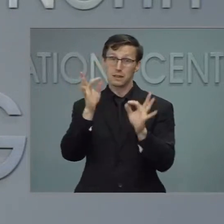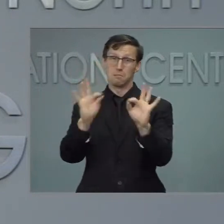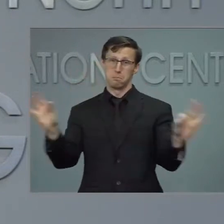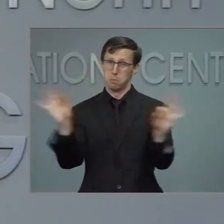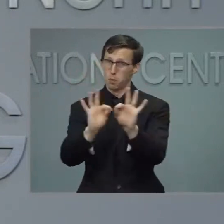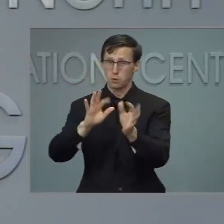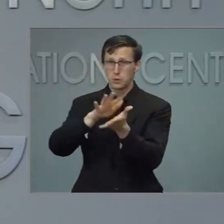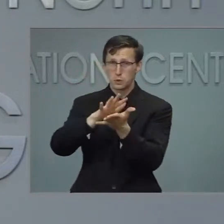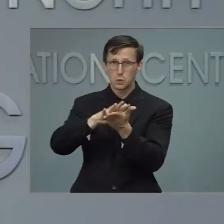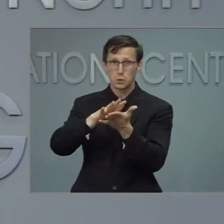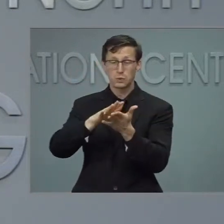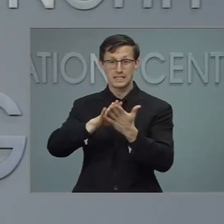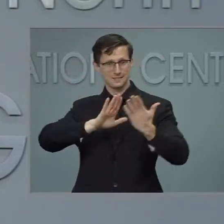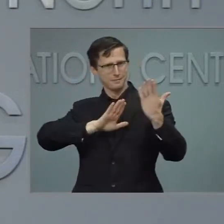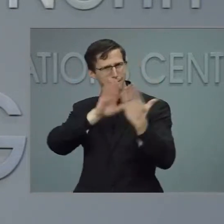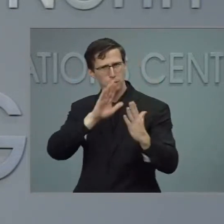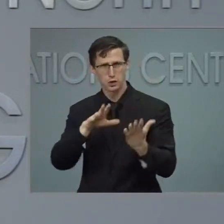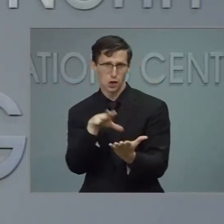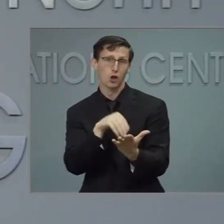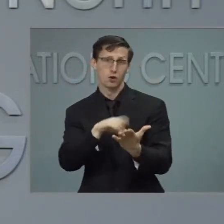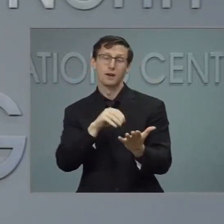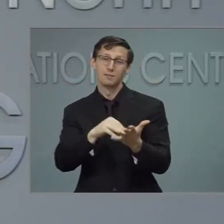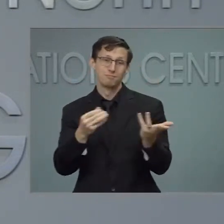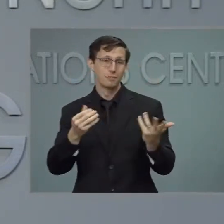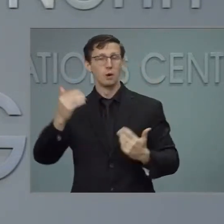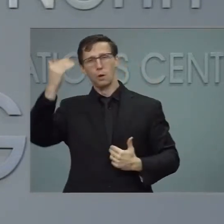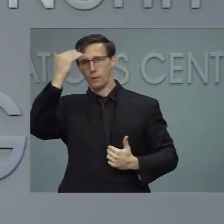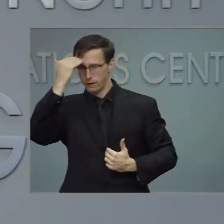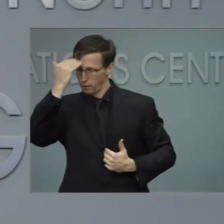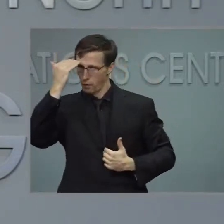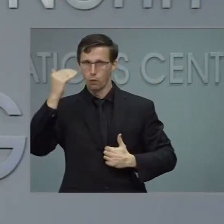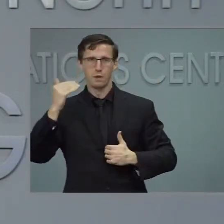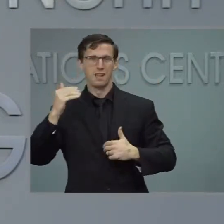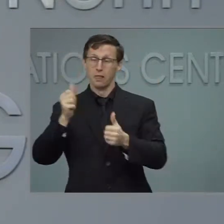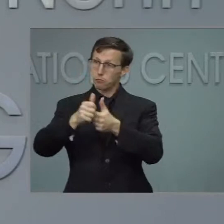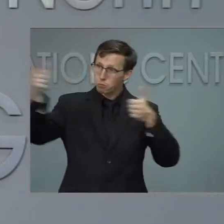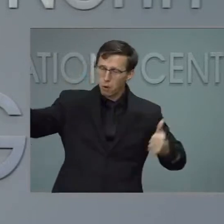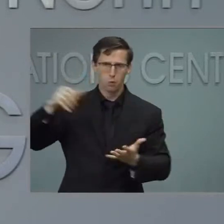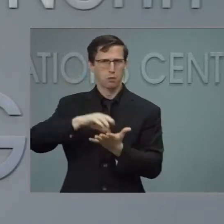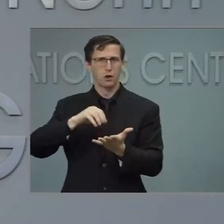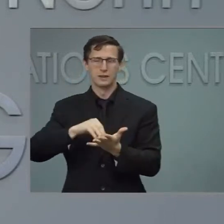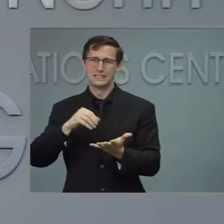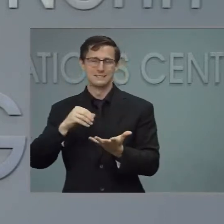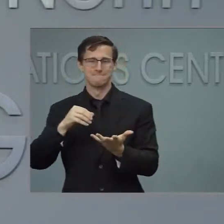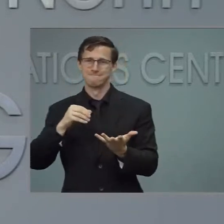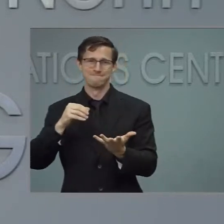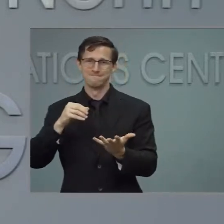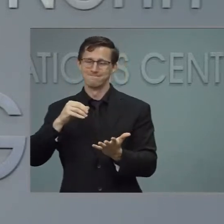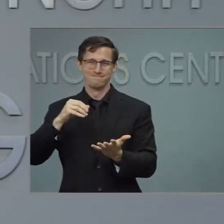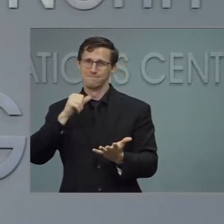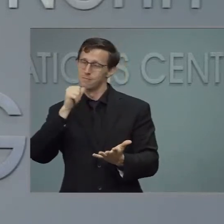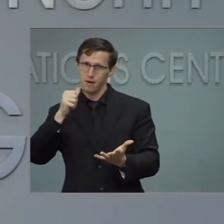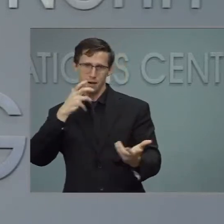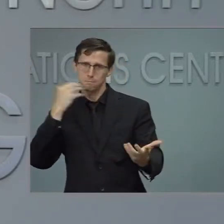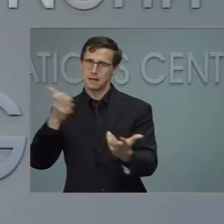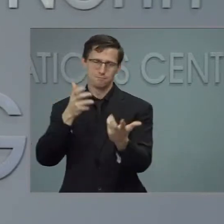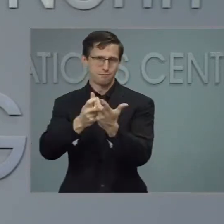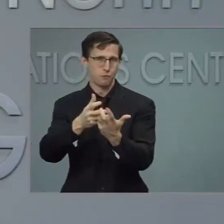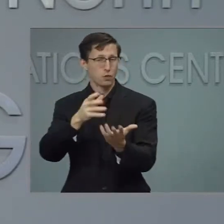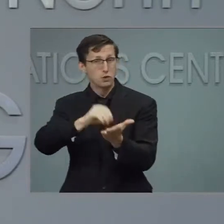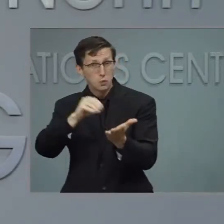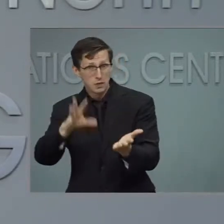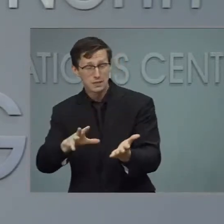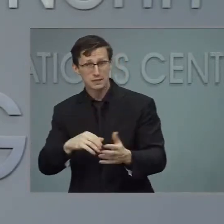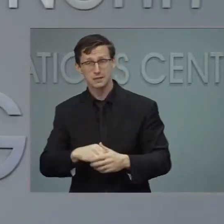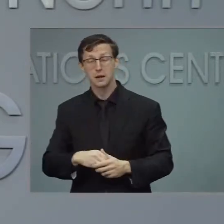We know we need to have those children in the classroom. And we also know from the data and research that if we take